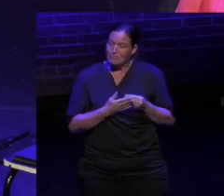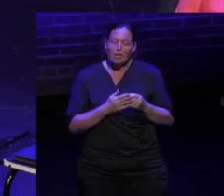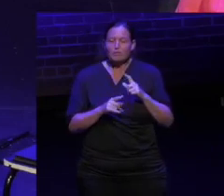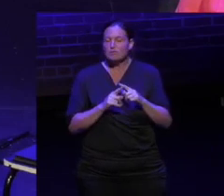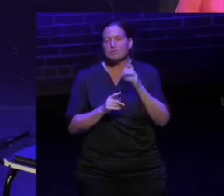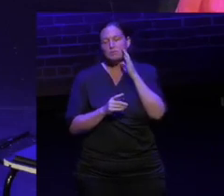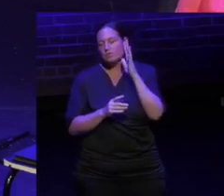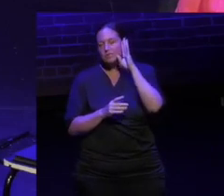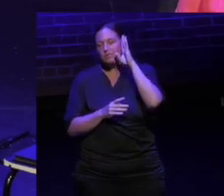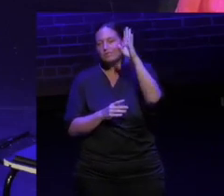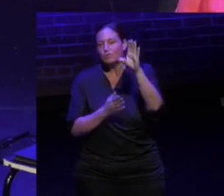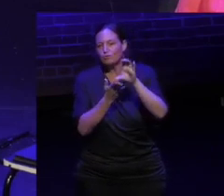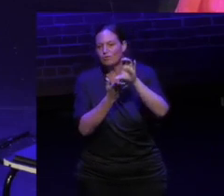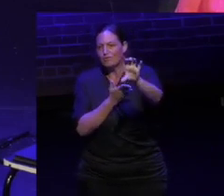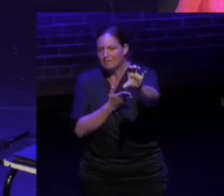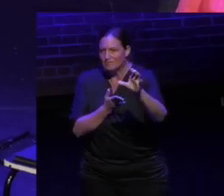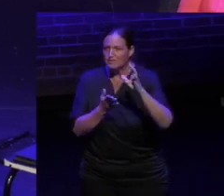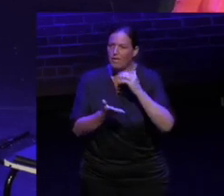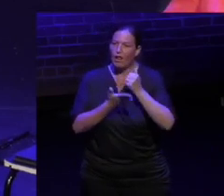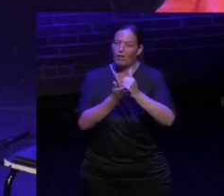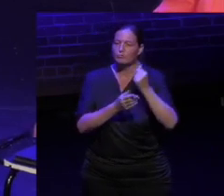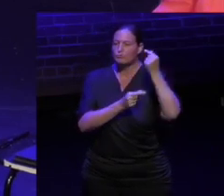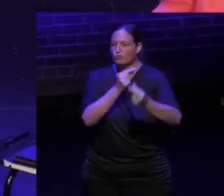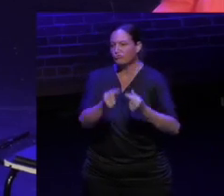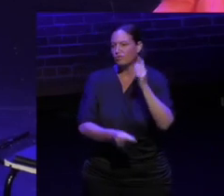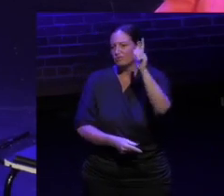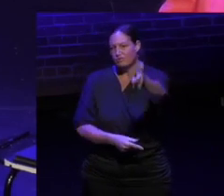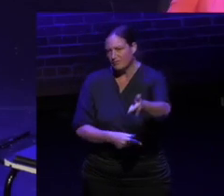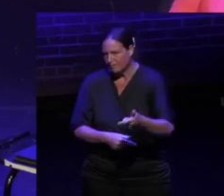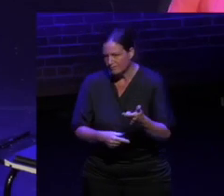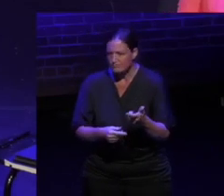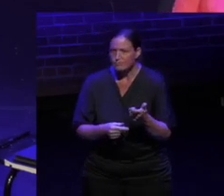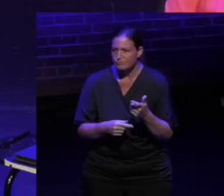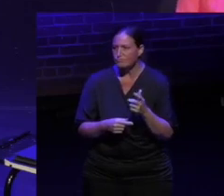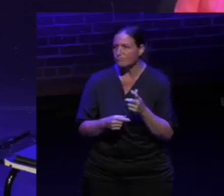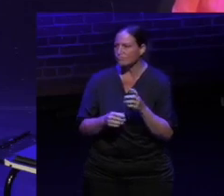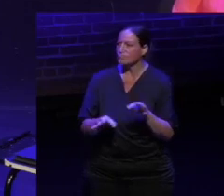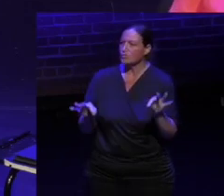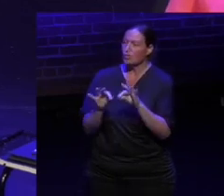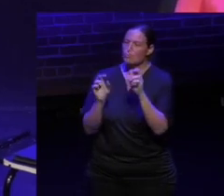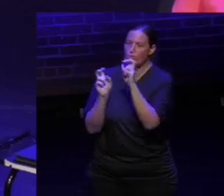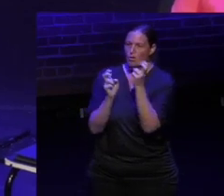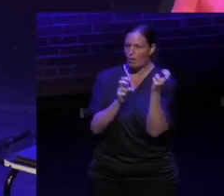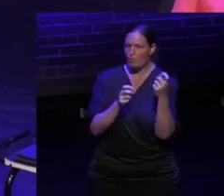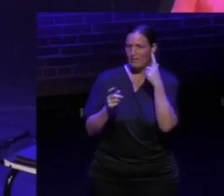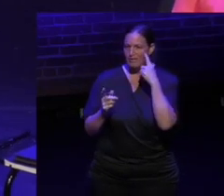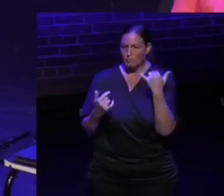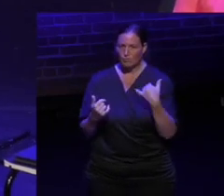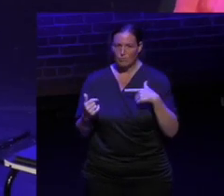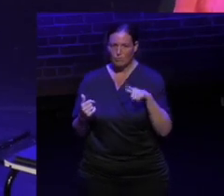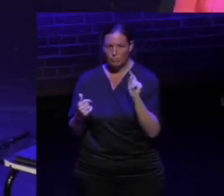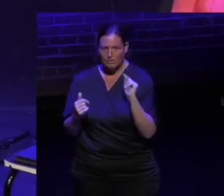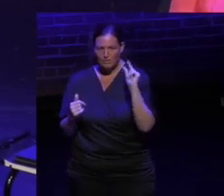future that you put in for future generations. So it's a really important question and a really important topic. And as Lieutenant Governor, I